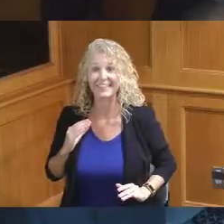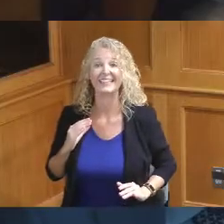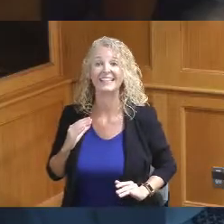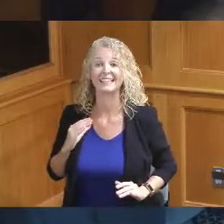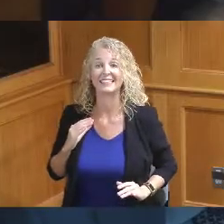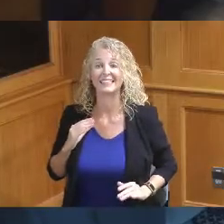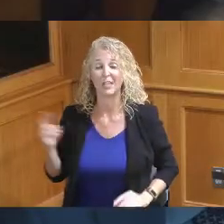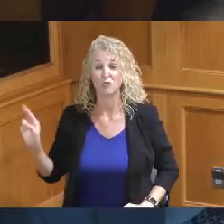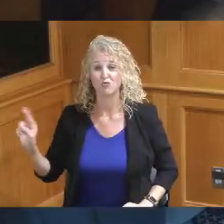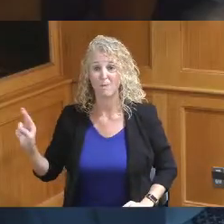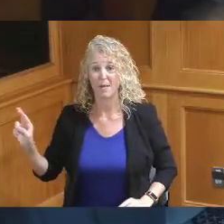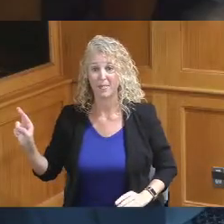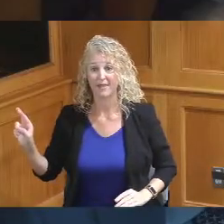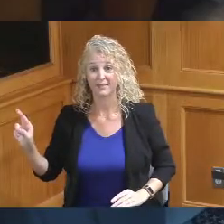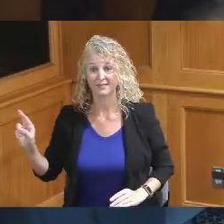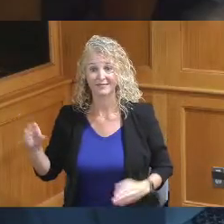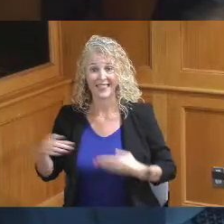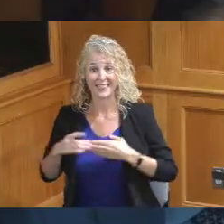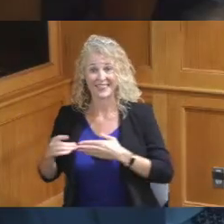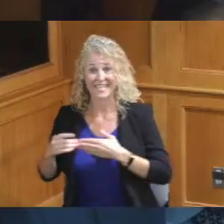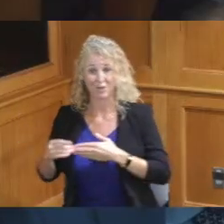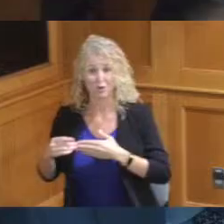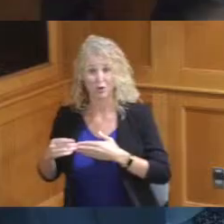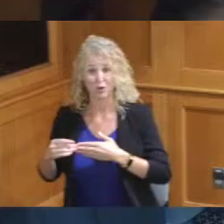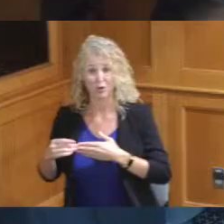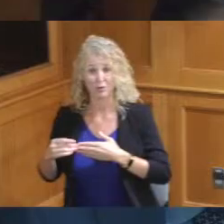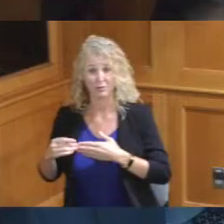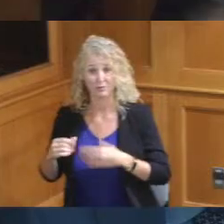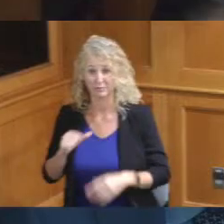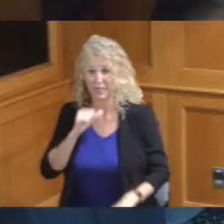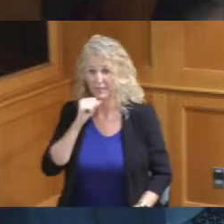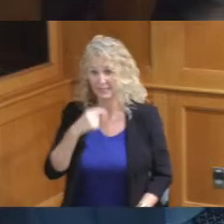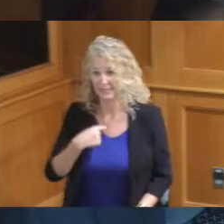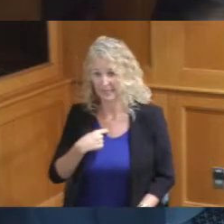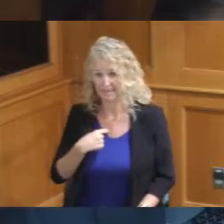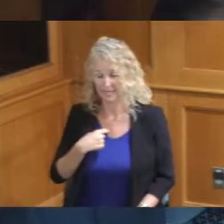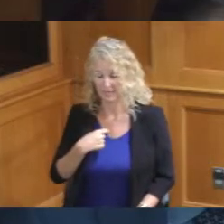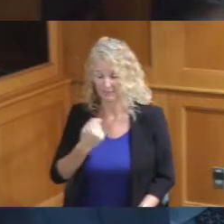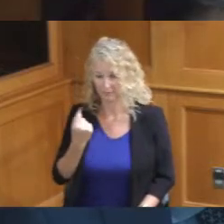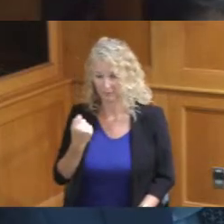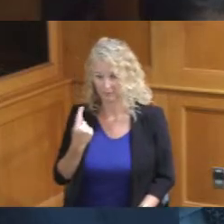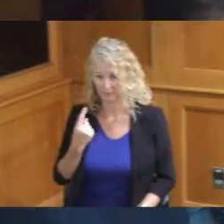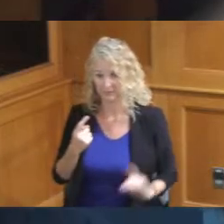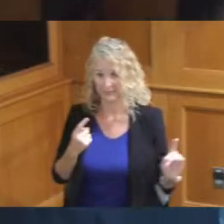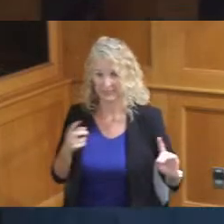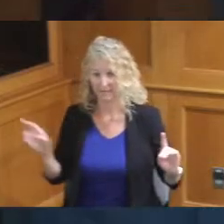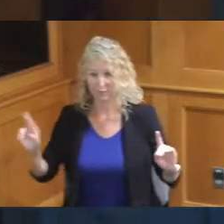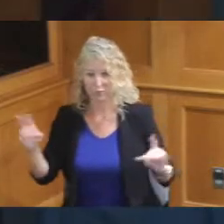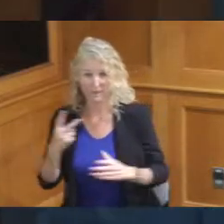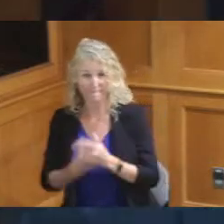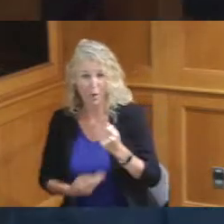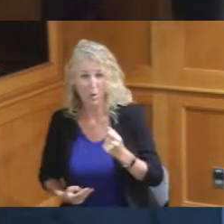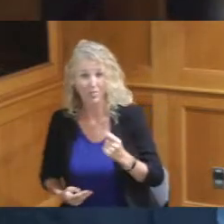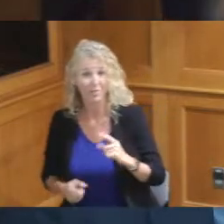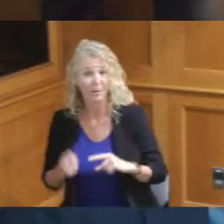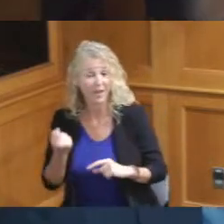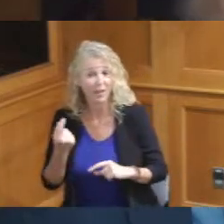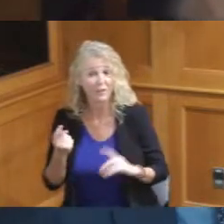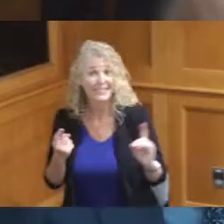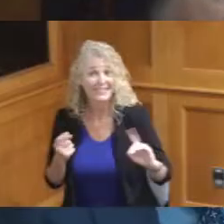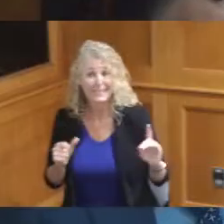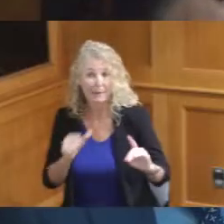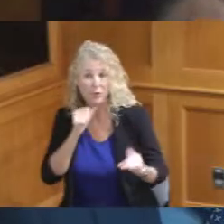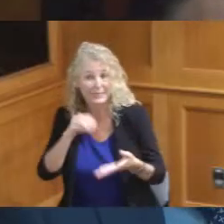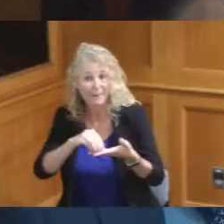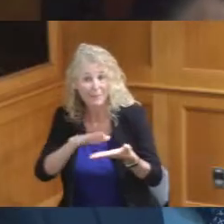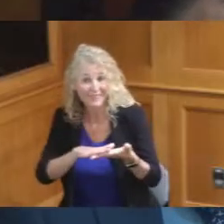by Republicans. So I just want y'all to know this ain't no political thing. You got Democrats and Republicans. No Democrats put no amendments forward that